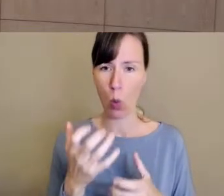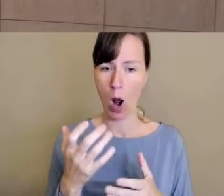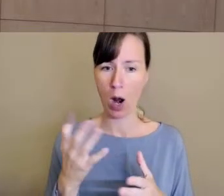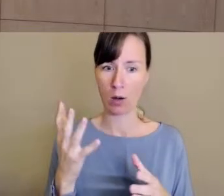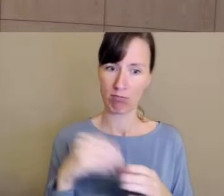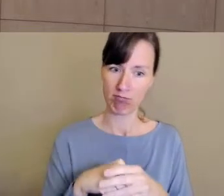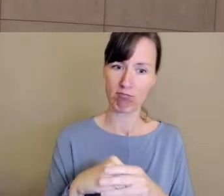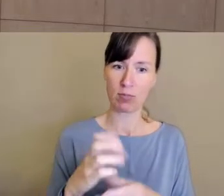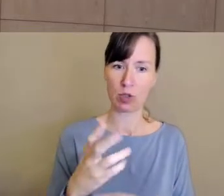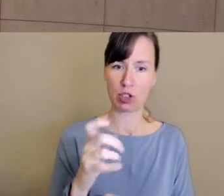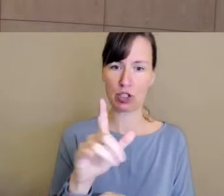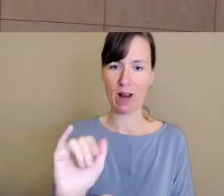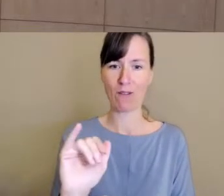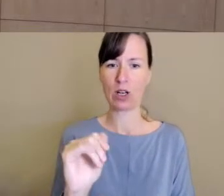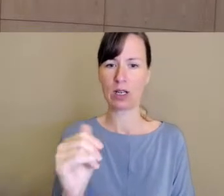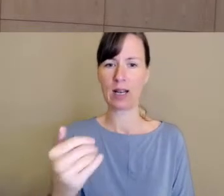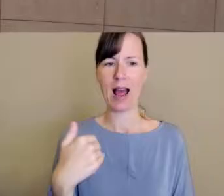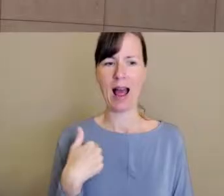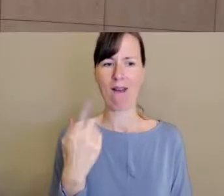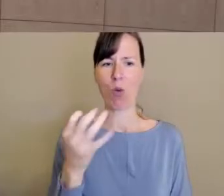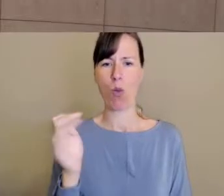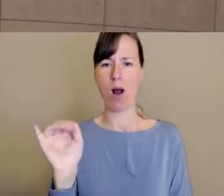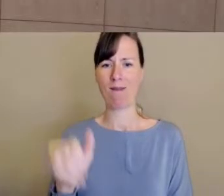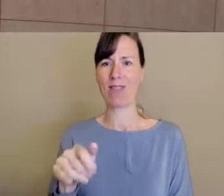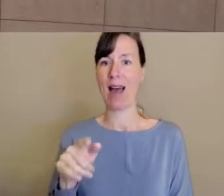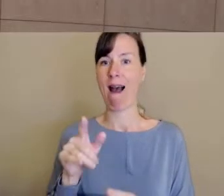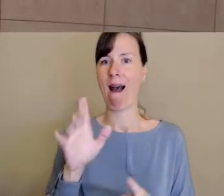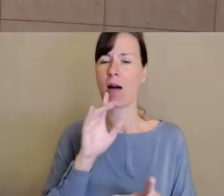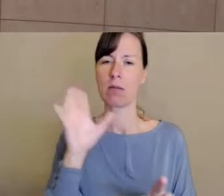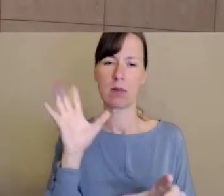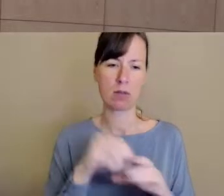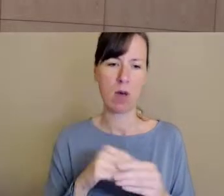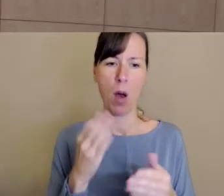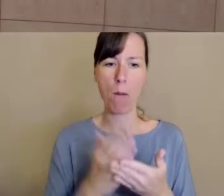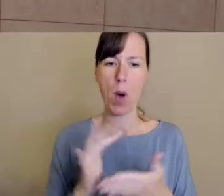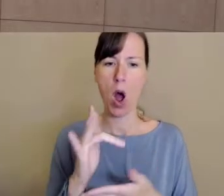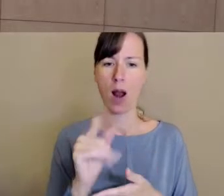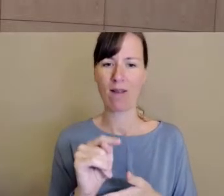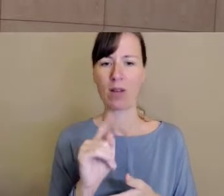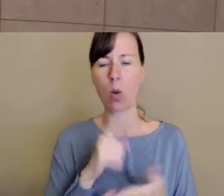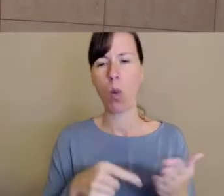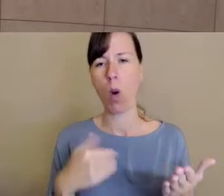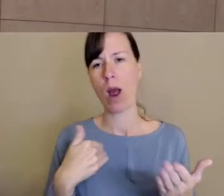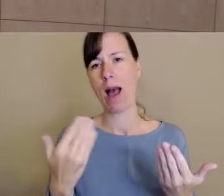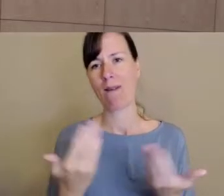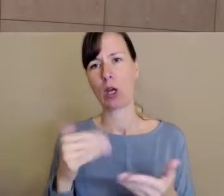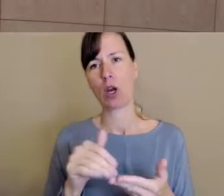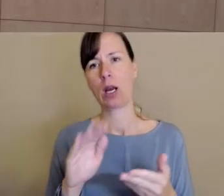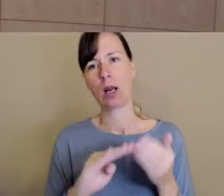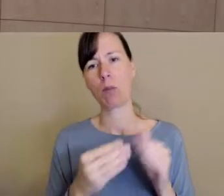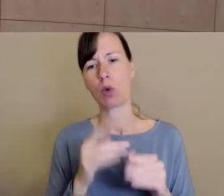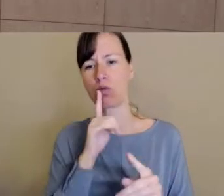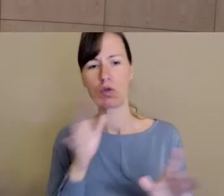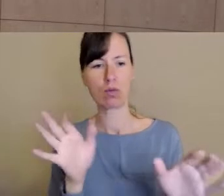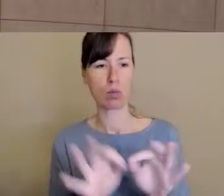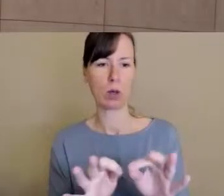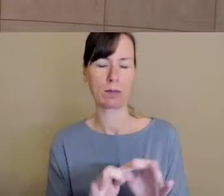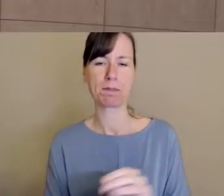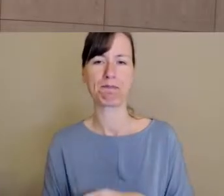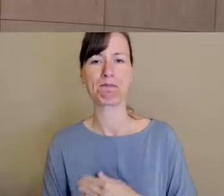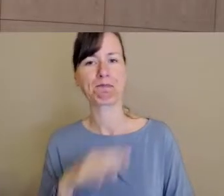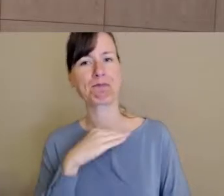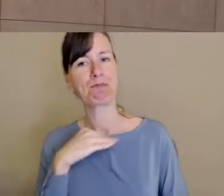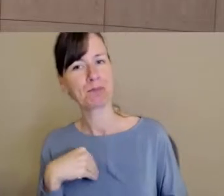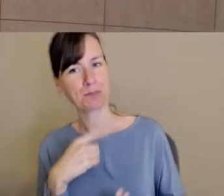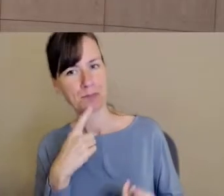part of what we have here in the community is important. So thank you. Thank you for those comments. Not